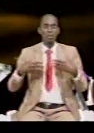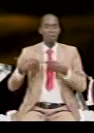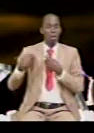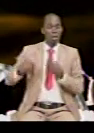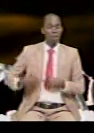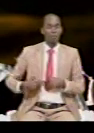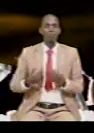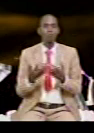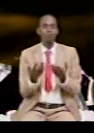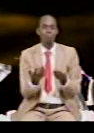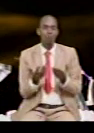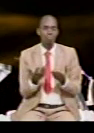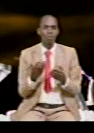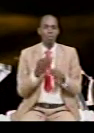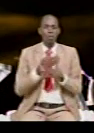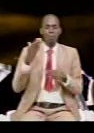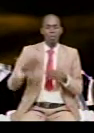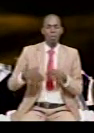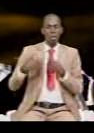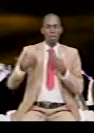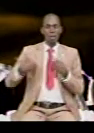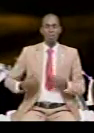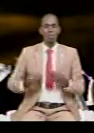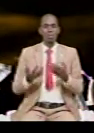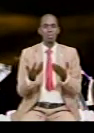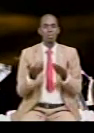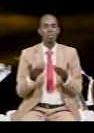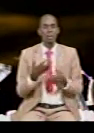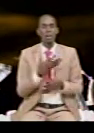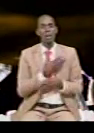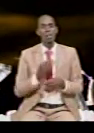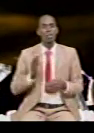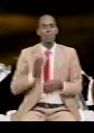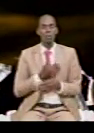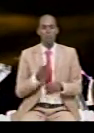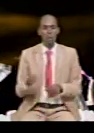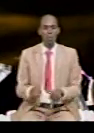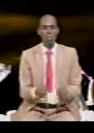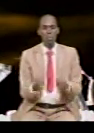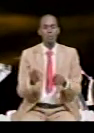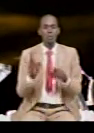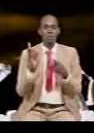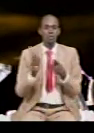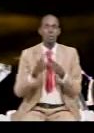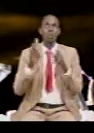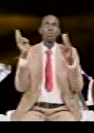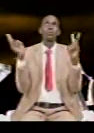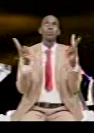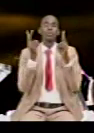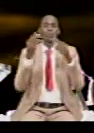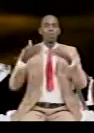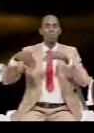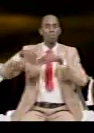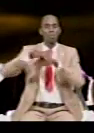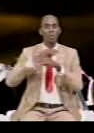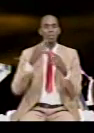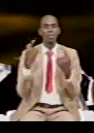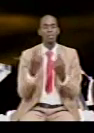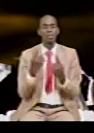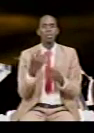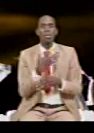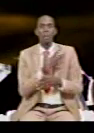Wholehearted desire and our path to victory over sin and